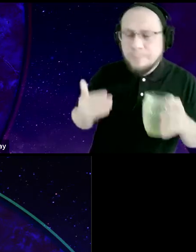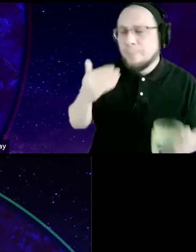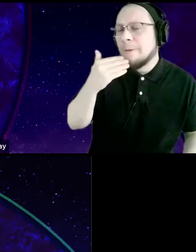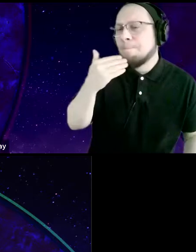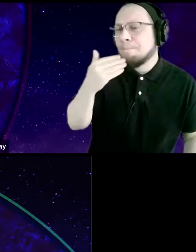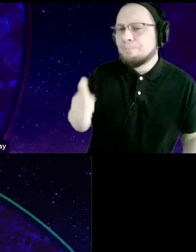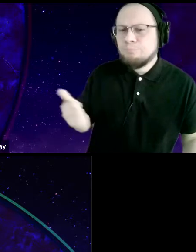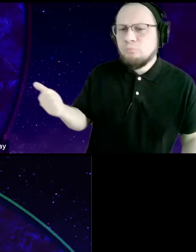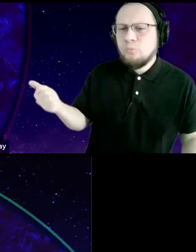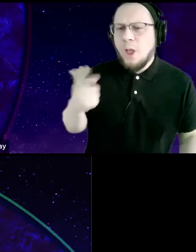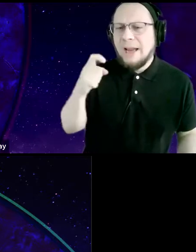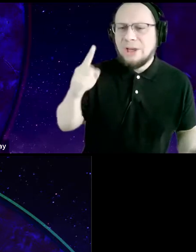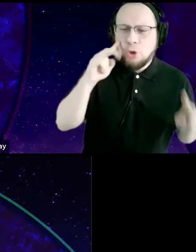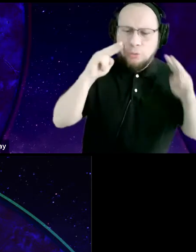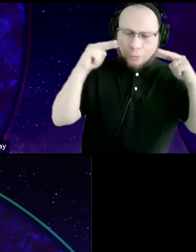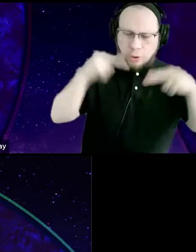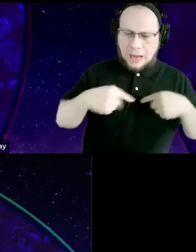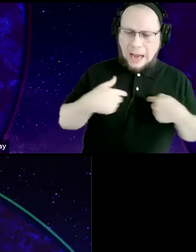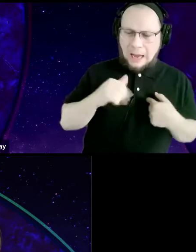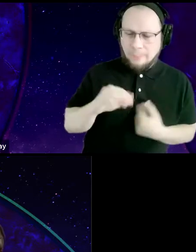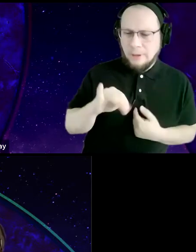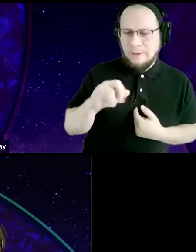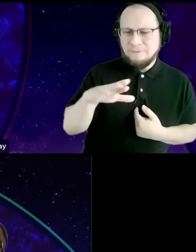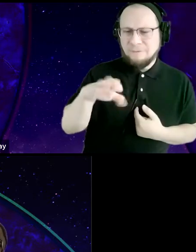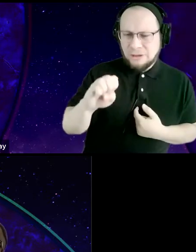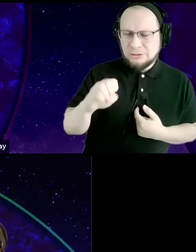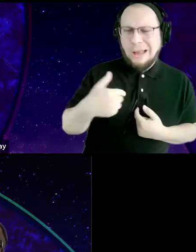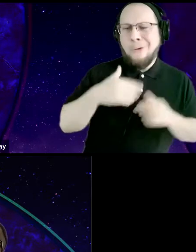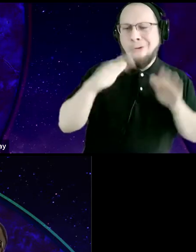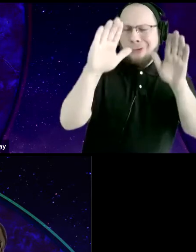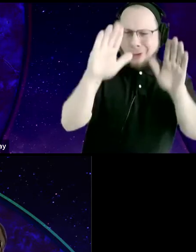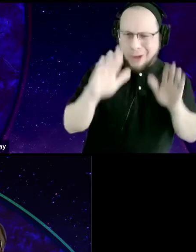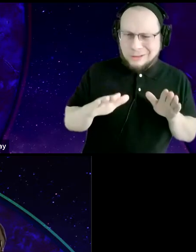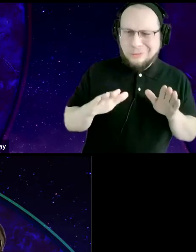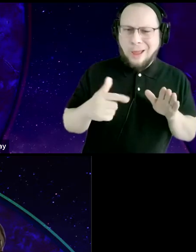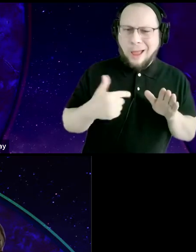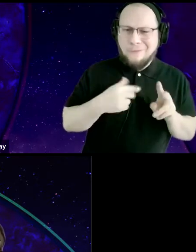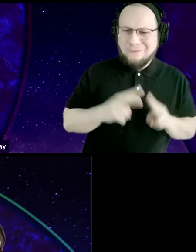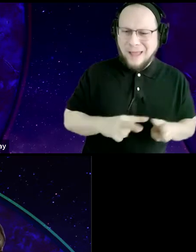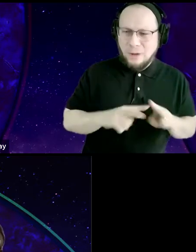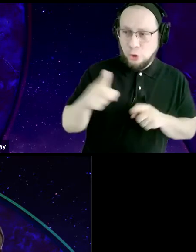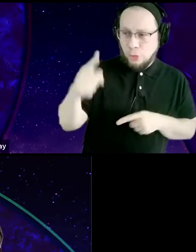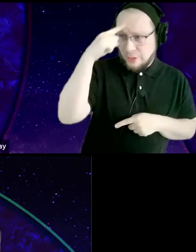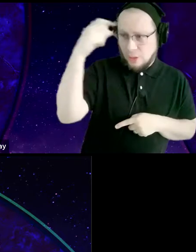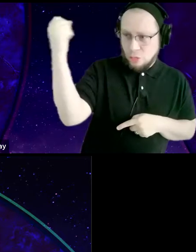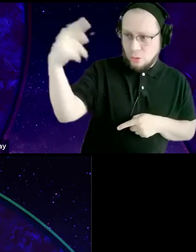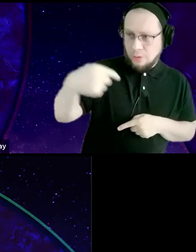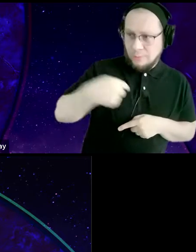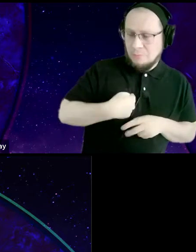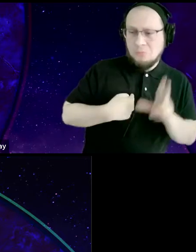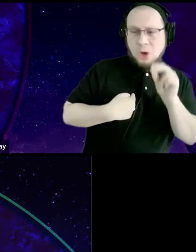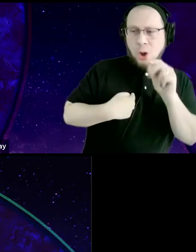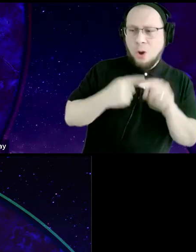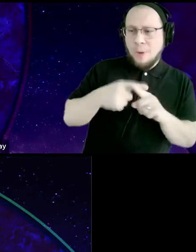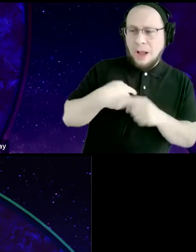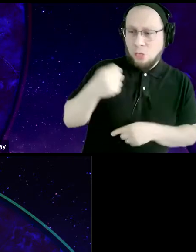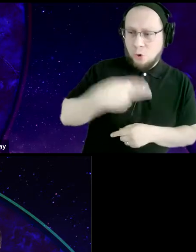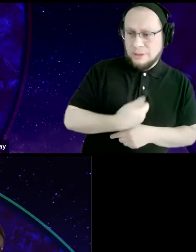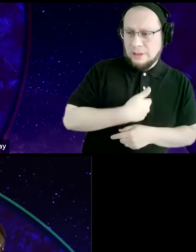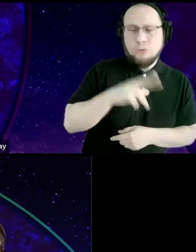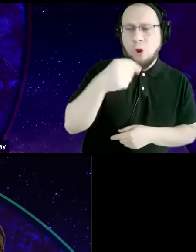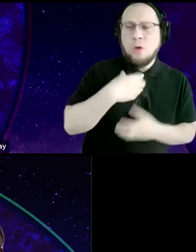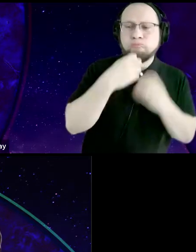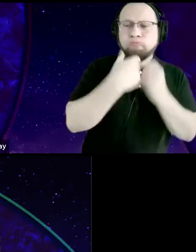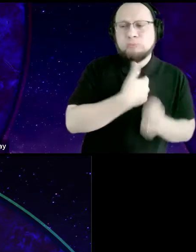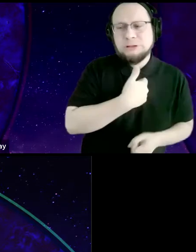at each other and be like, I am fierce. I am awesome. And anyone can find me disposable, but I will never be disposable to my goddamn self. Excuse